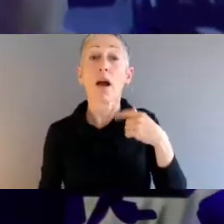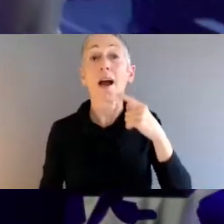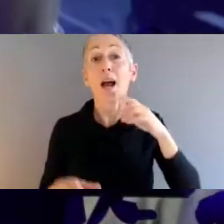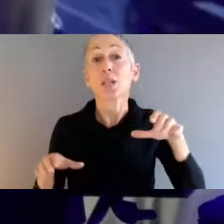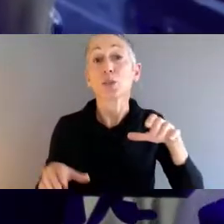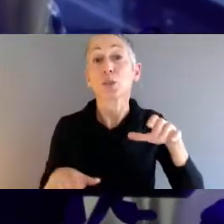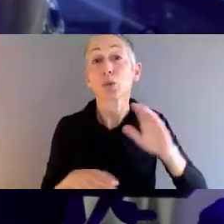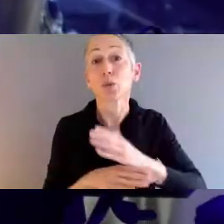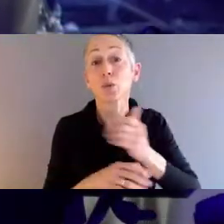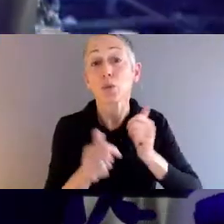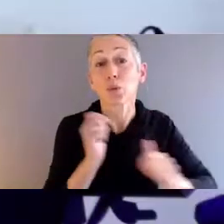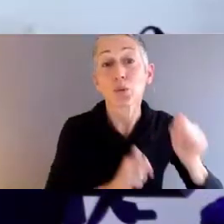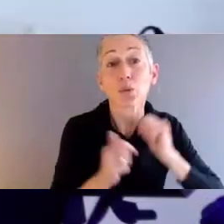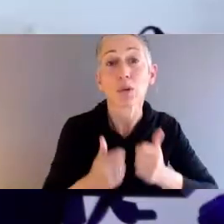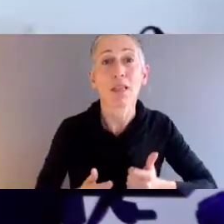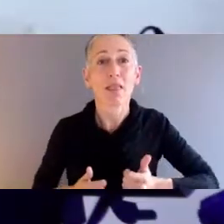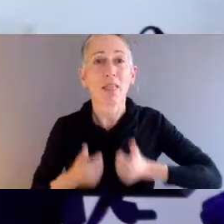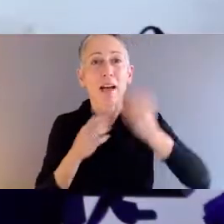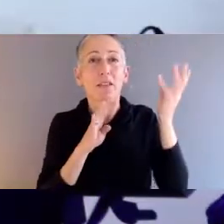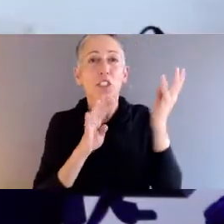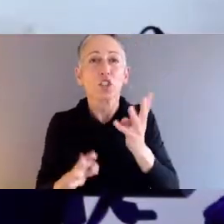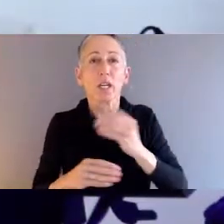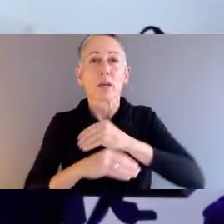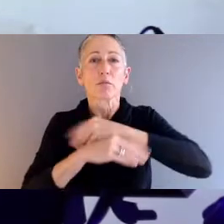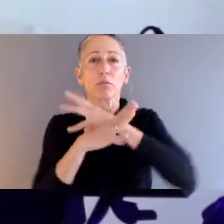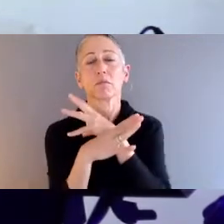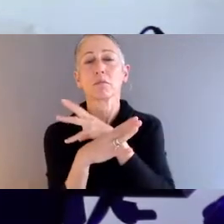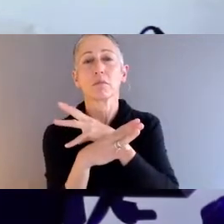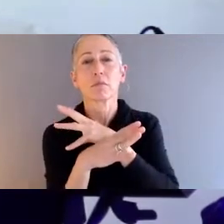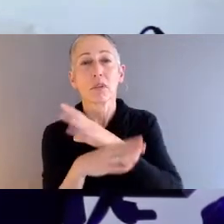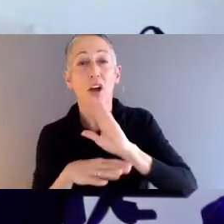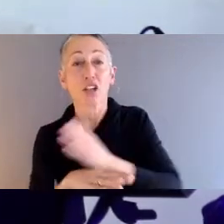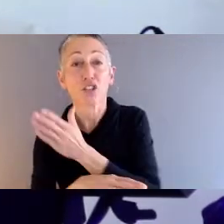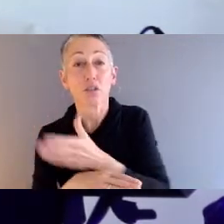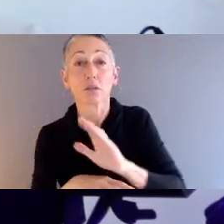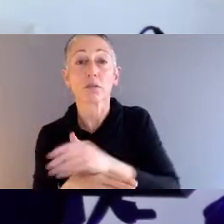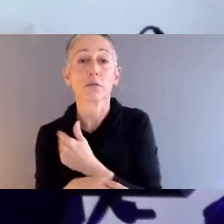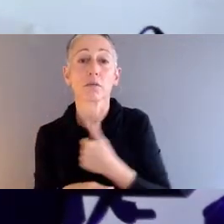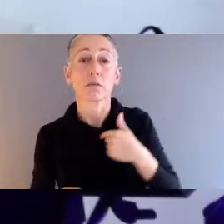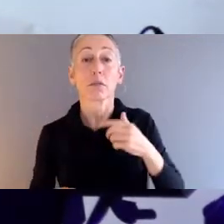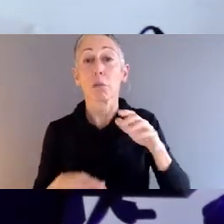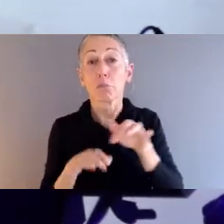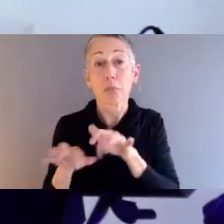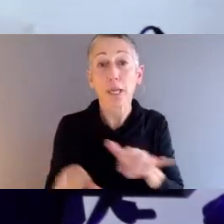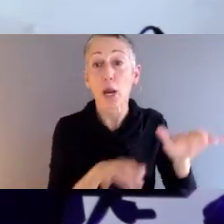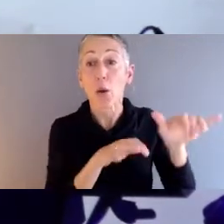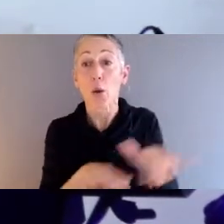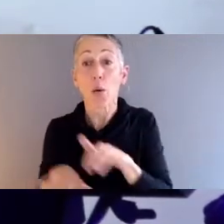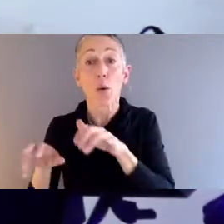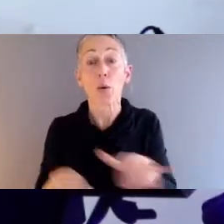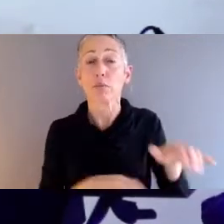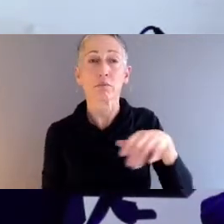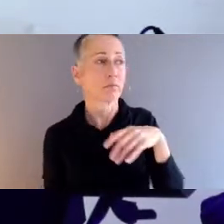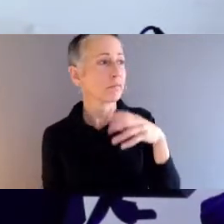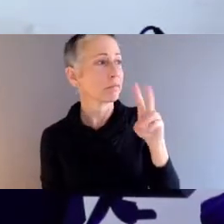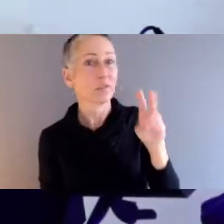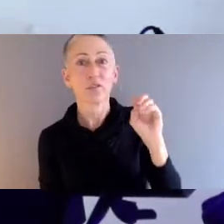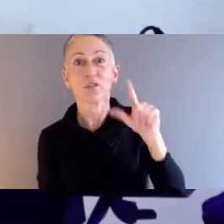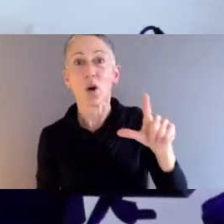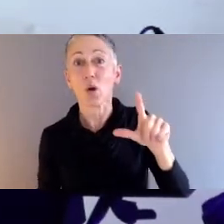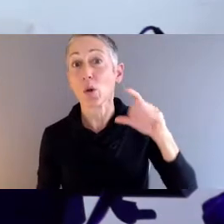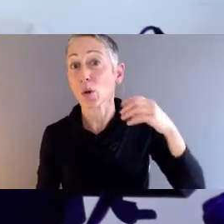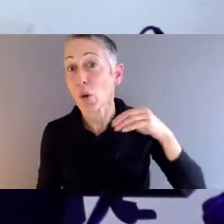live-streamed concerts. I'm a classically trained pianist. I'm a music director, a vocal coach. I'm a conductor.